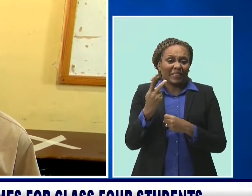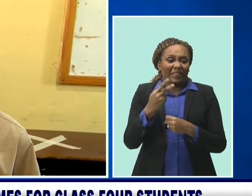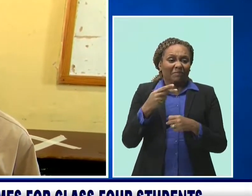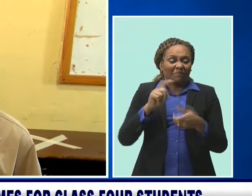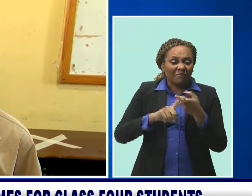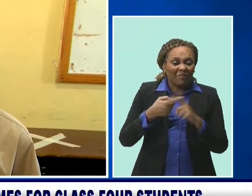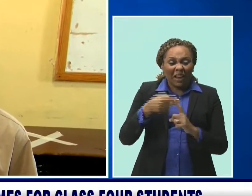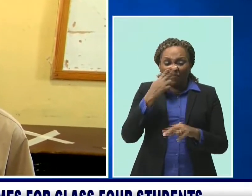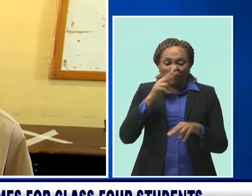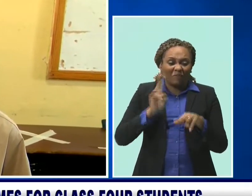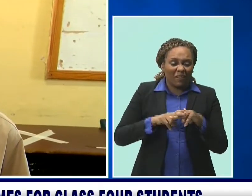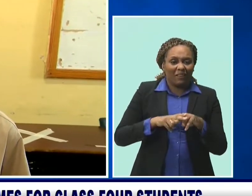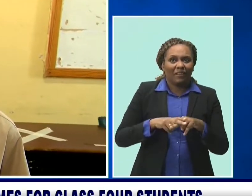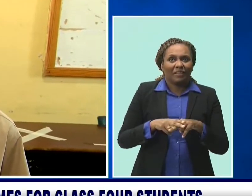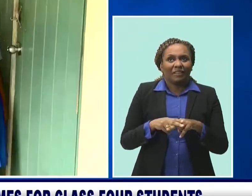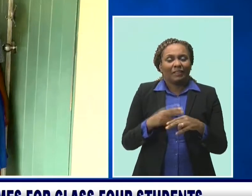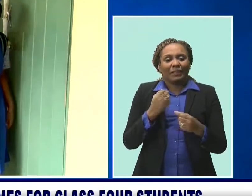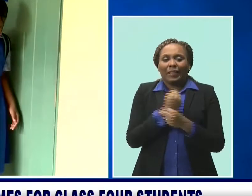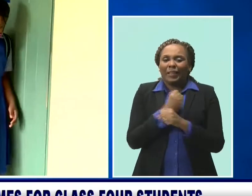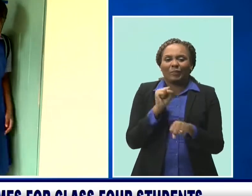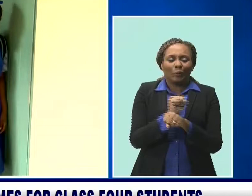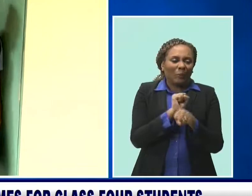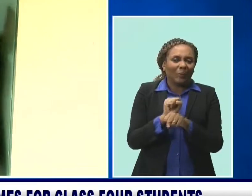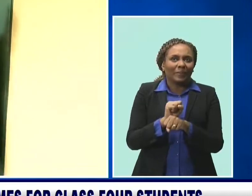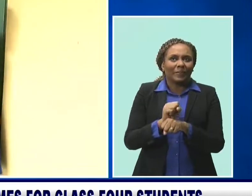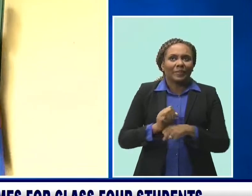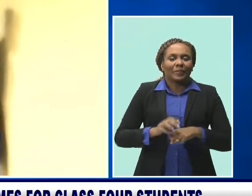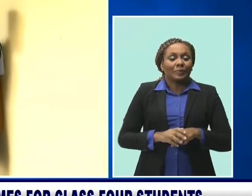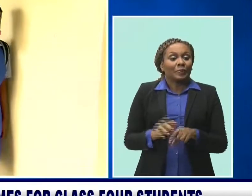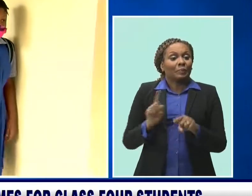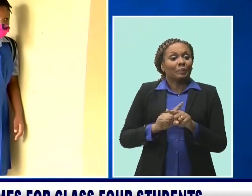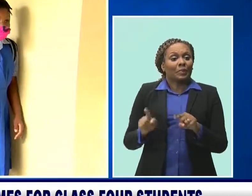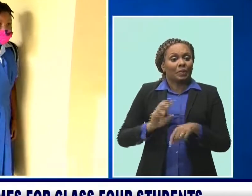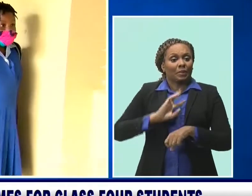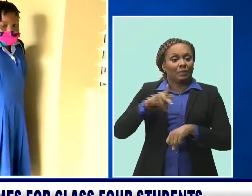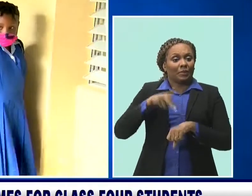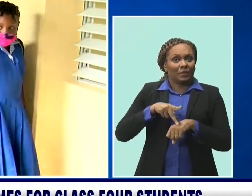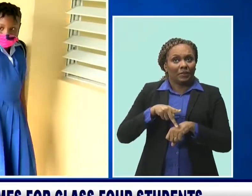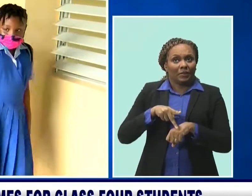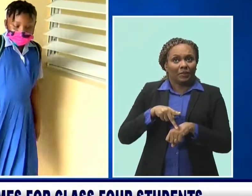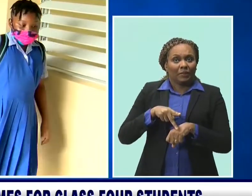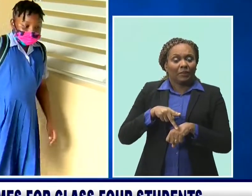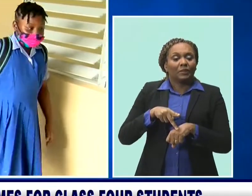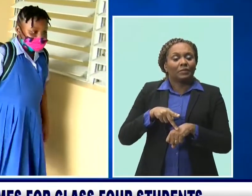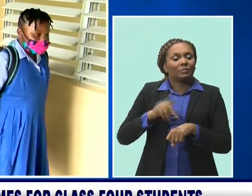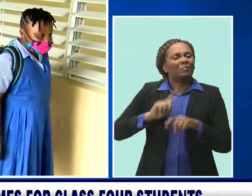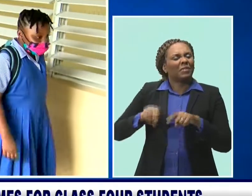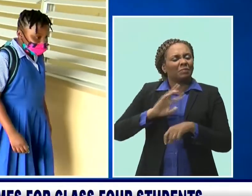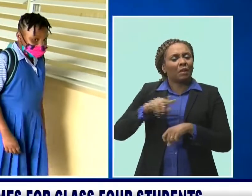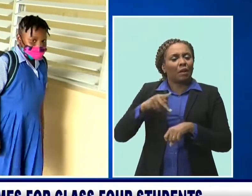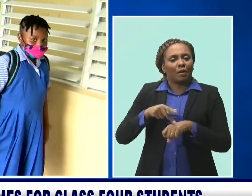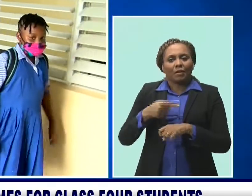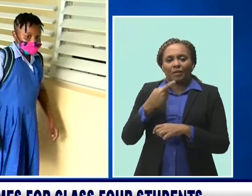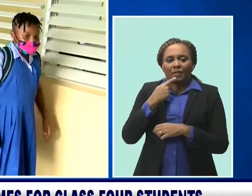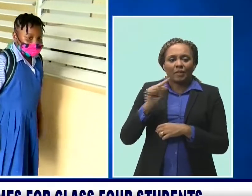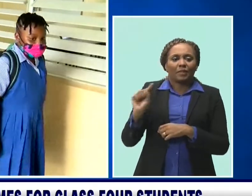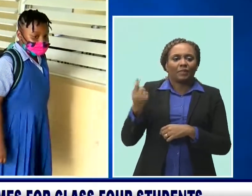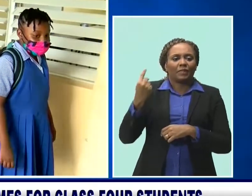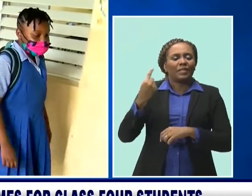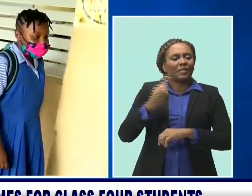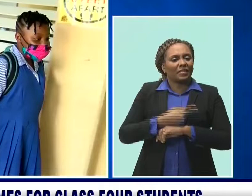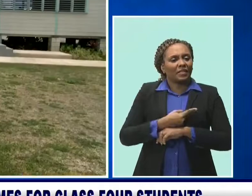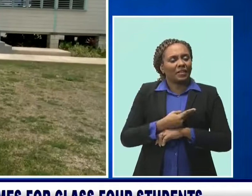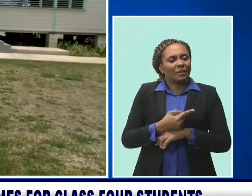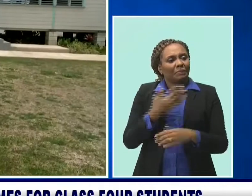with them. I love to do work. However, Principals Patrona Holder and Belinda Martindale said the first day went